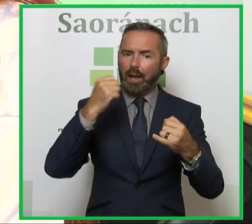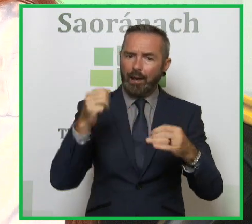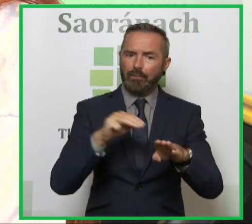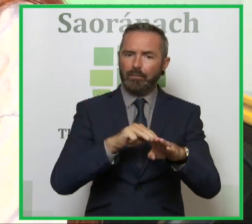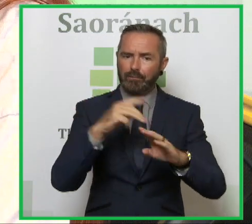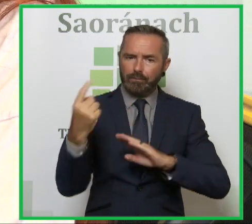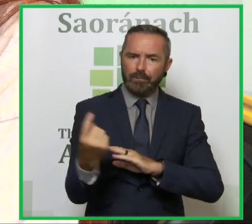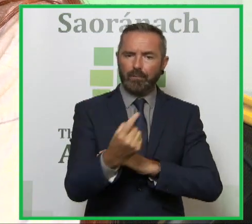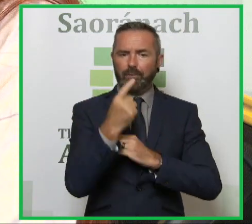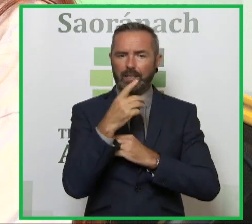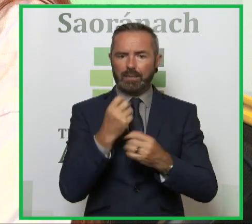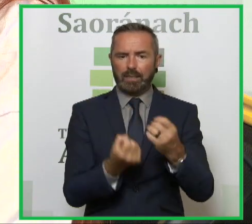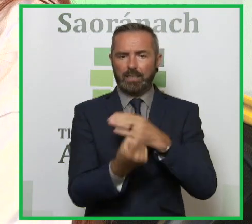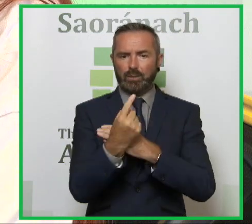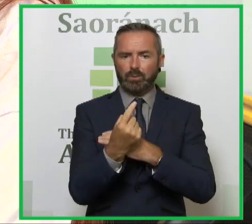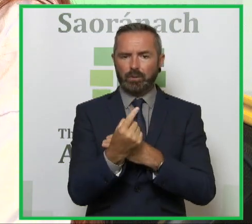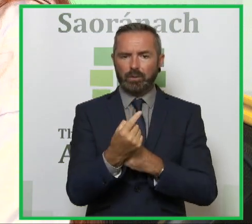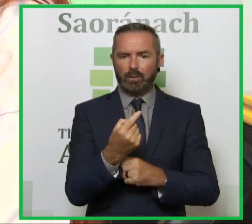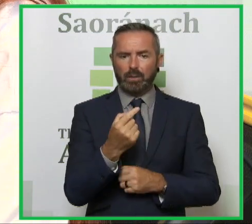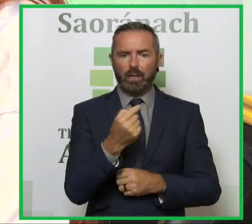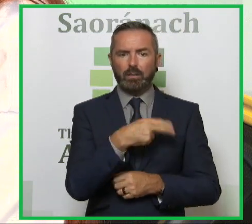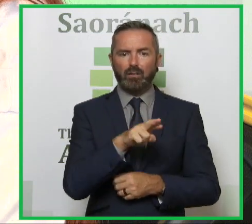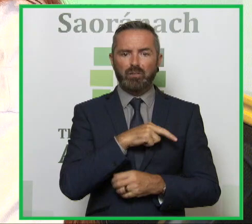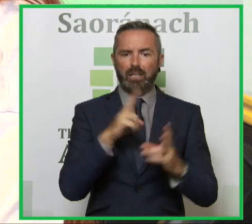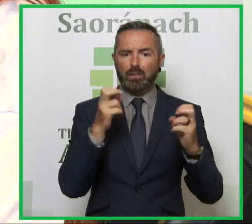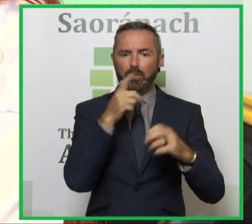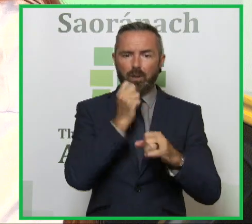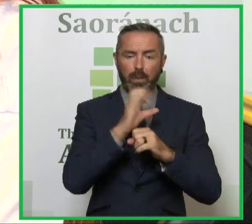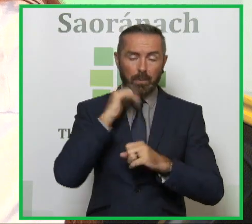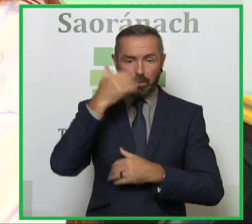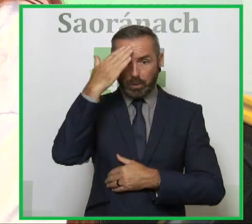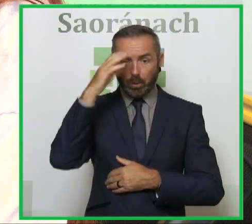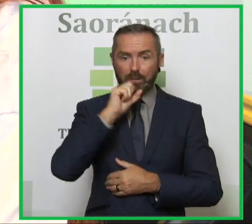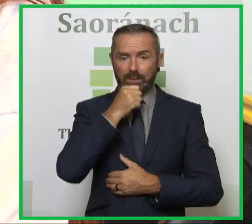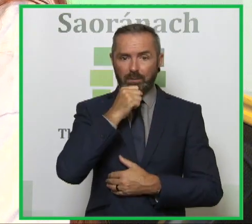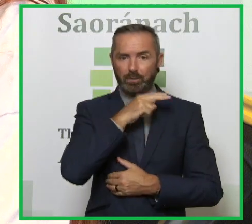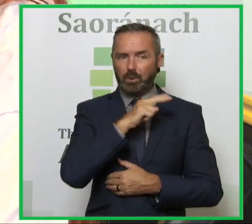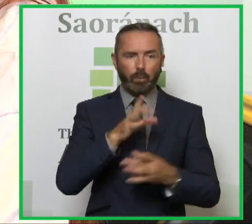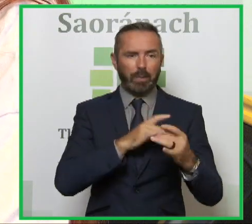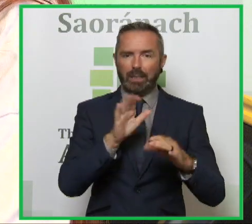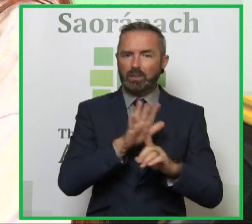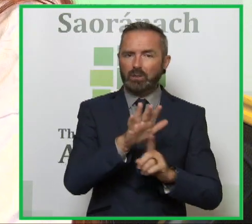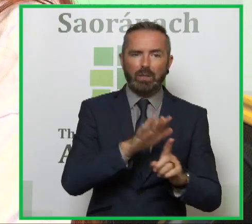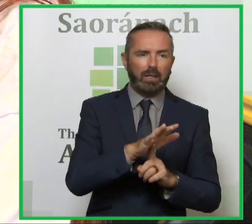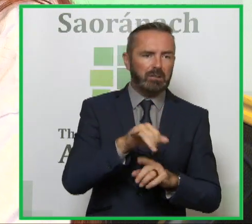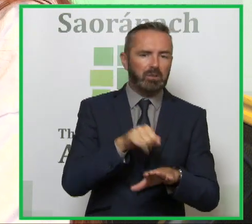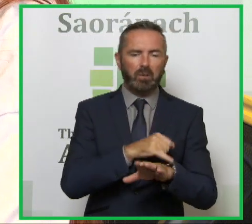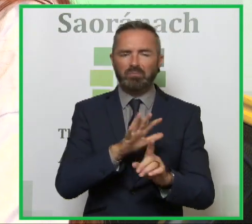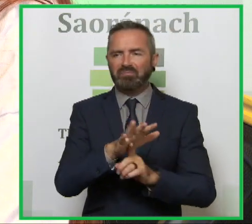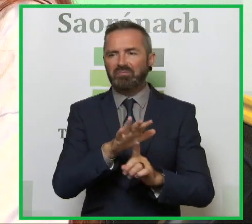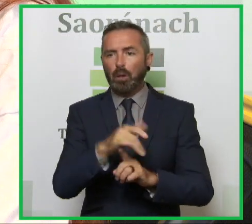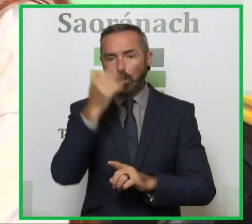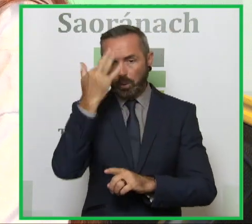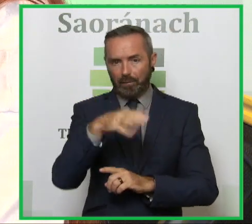has become less of a topic that we actually talk about because we've realised how serious it is. So we don't make jokes, we don't say it, and we know that if someone